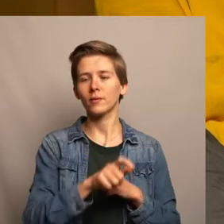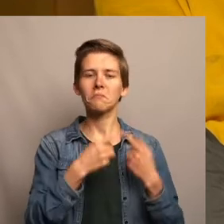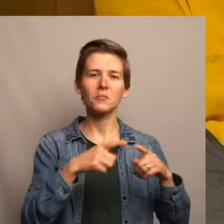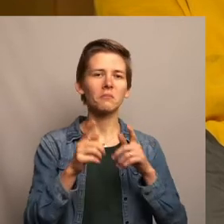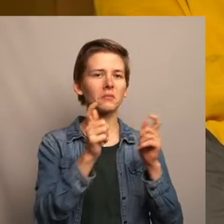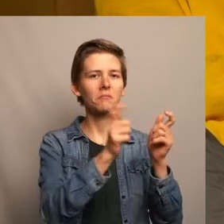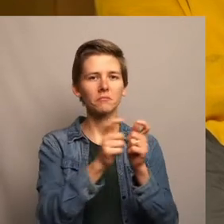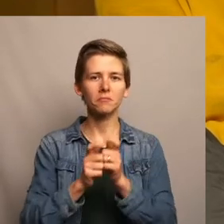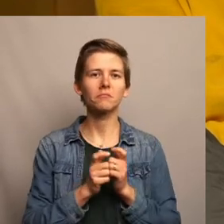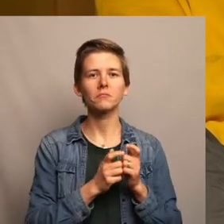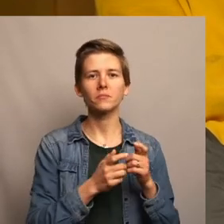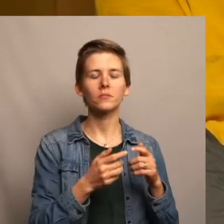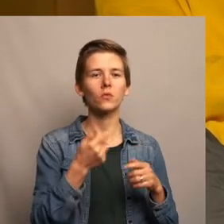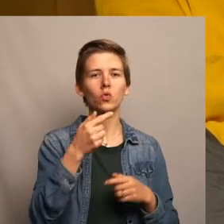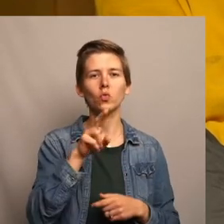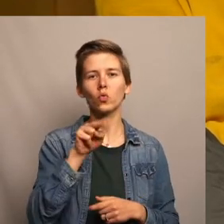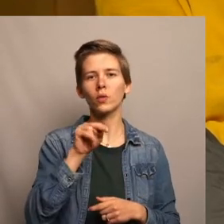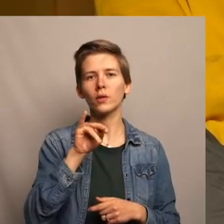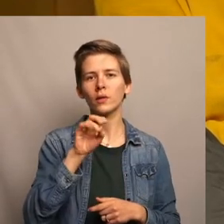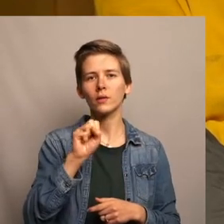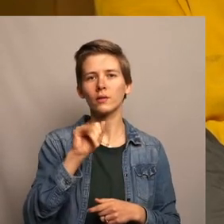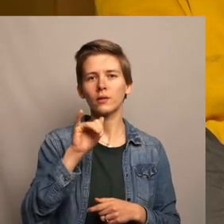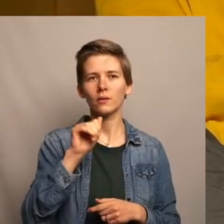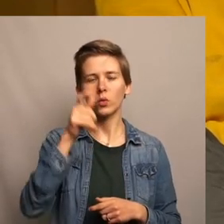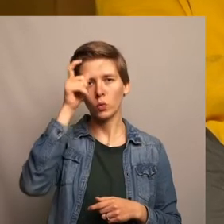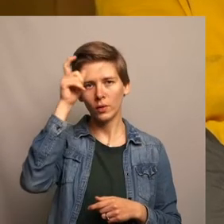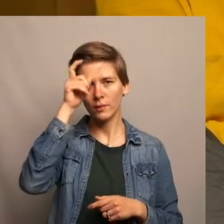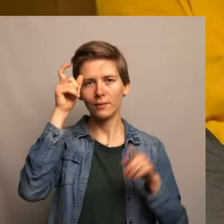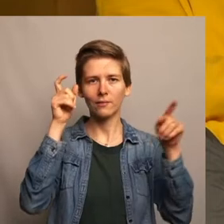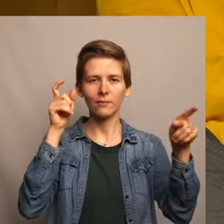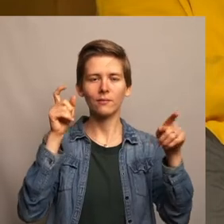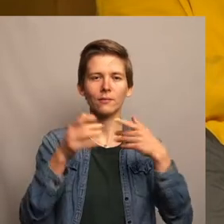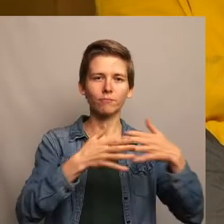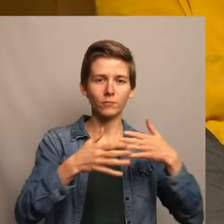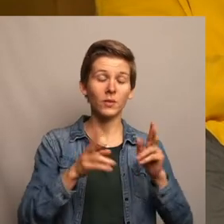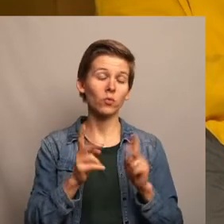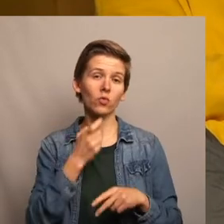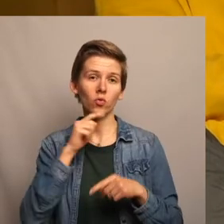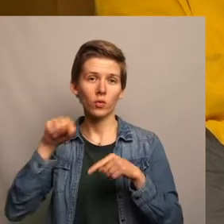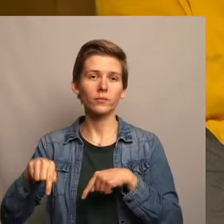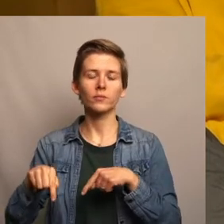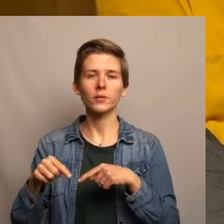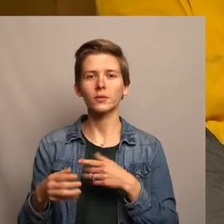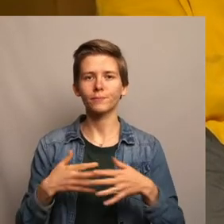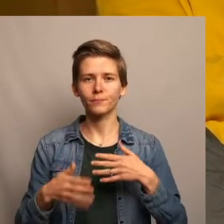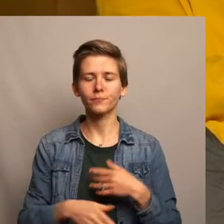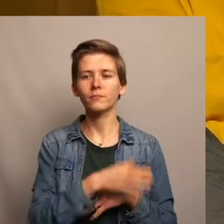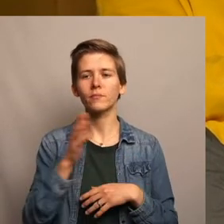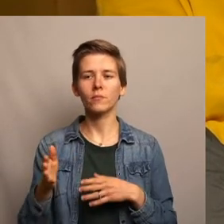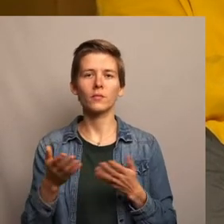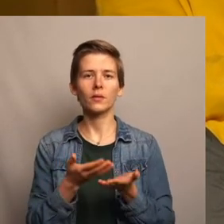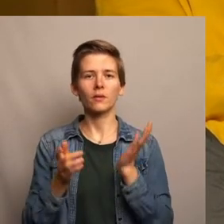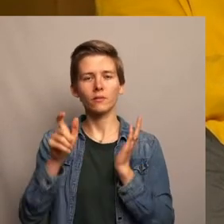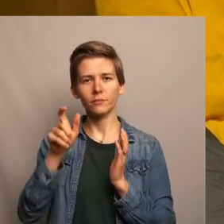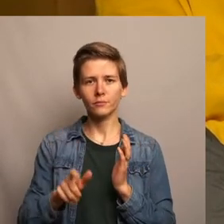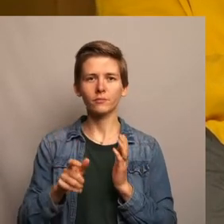organizations in Tunisia and also here in Finland. And then we have a performer, model and scientific